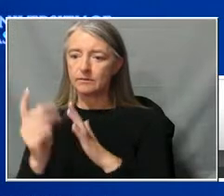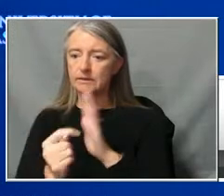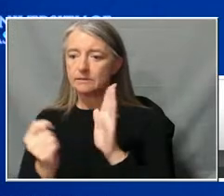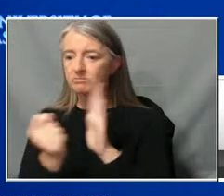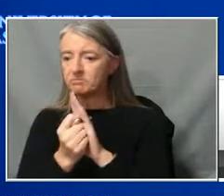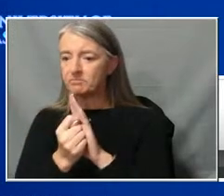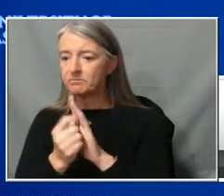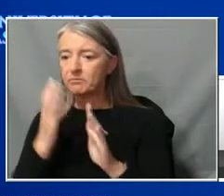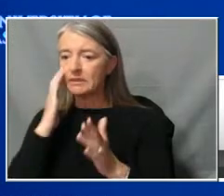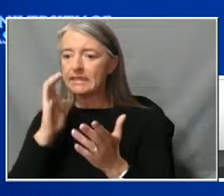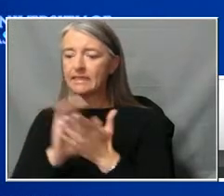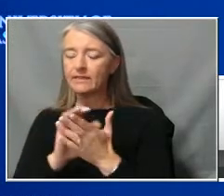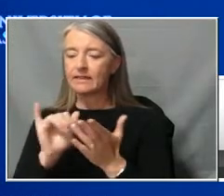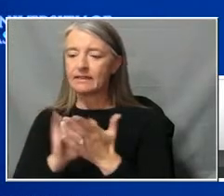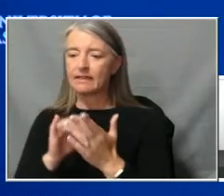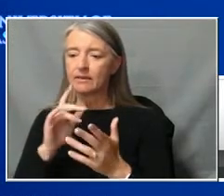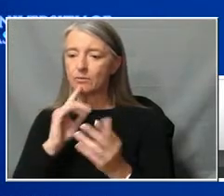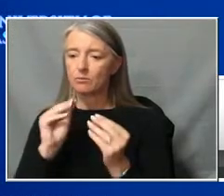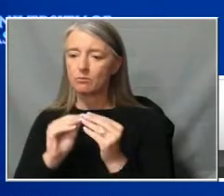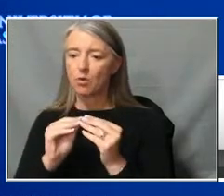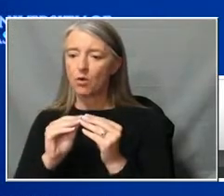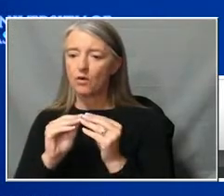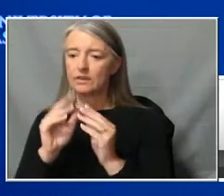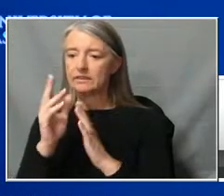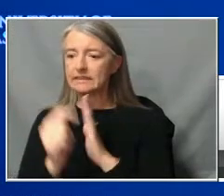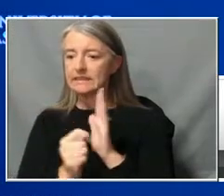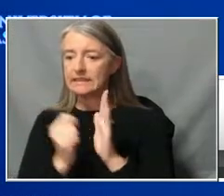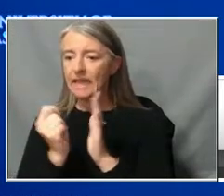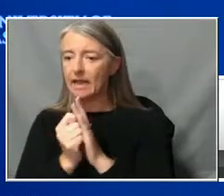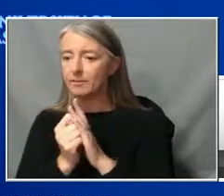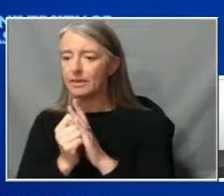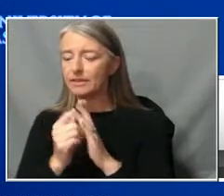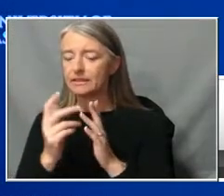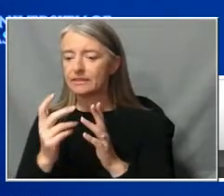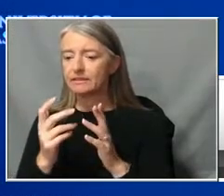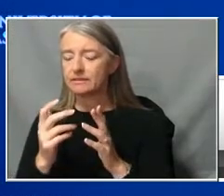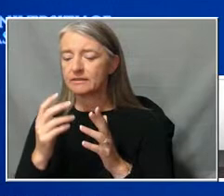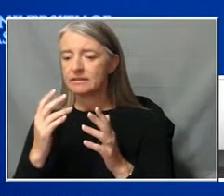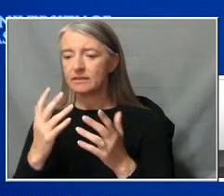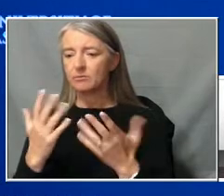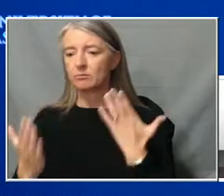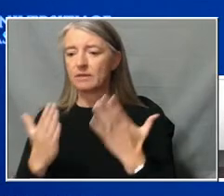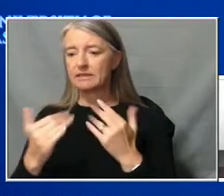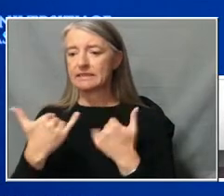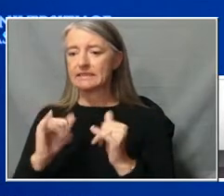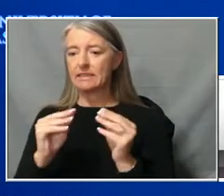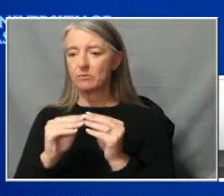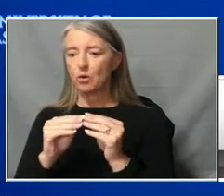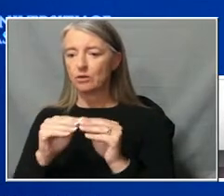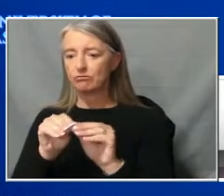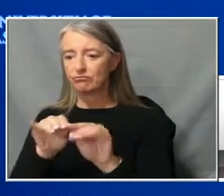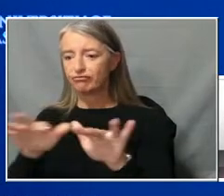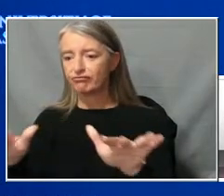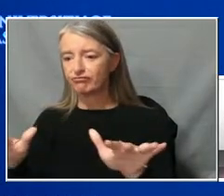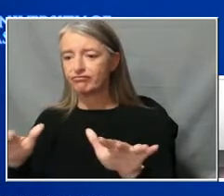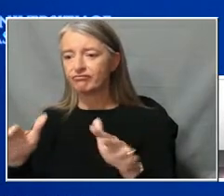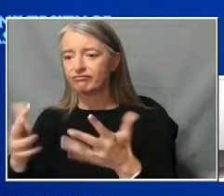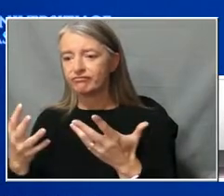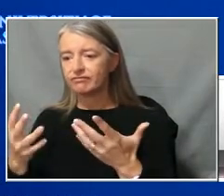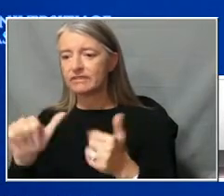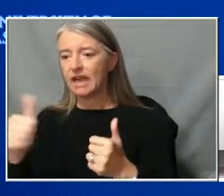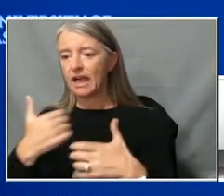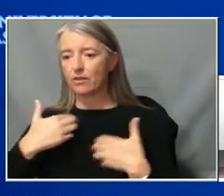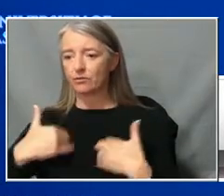it may be getting into more of a seasonality. However, there will probably still be more circulation than, say, some of the other respiratory